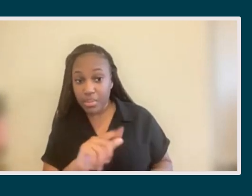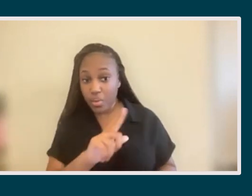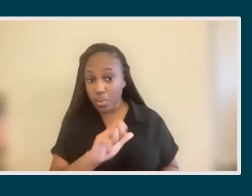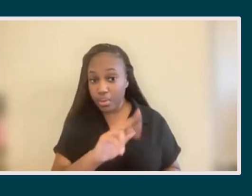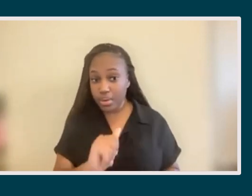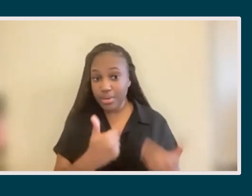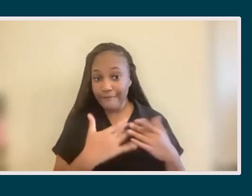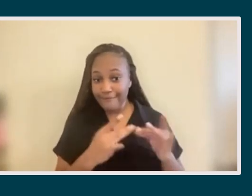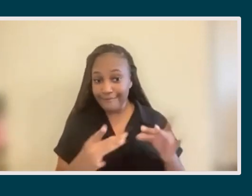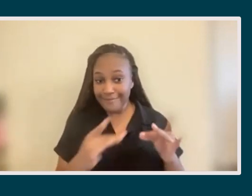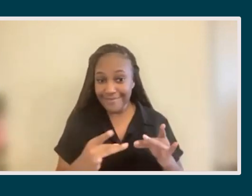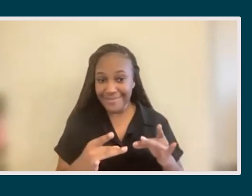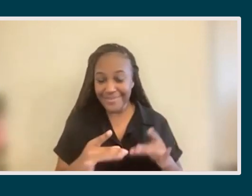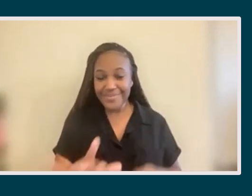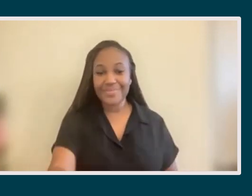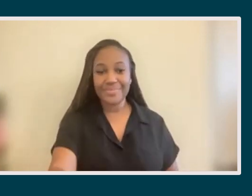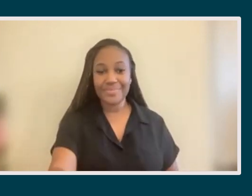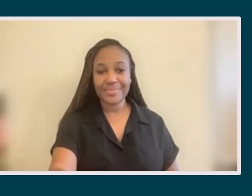My baby girl want to go? This is Barb.